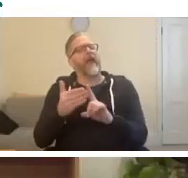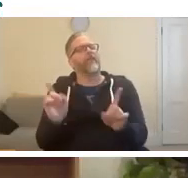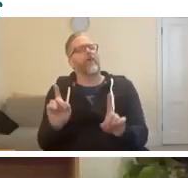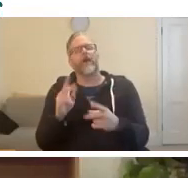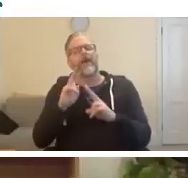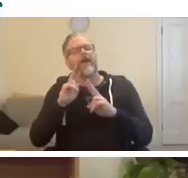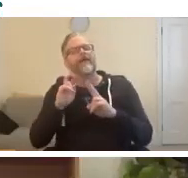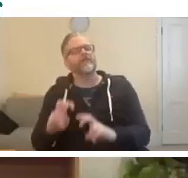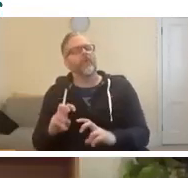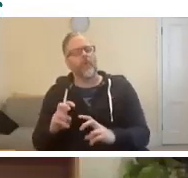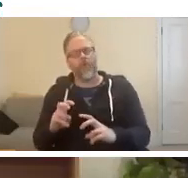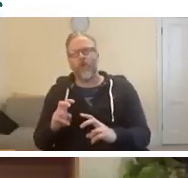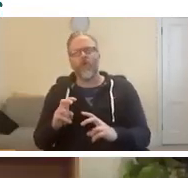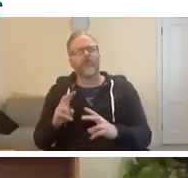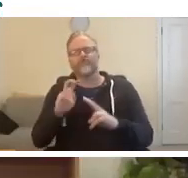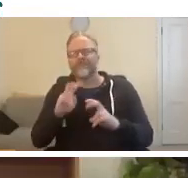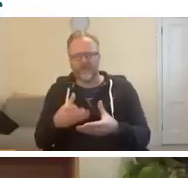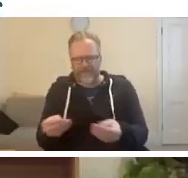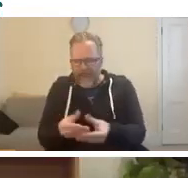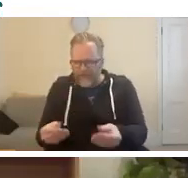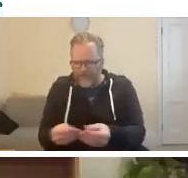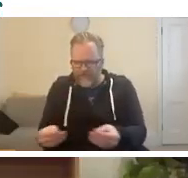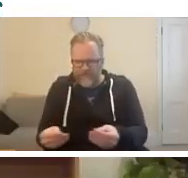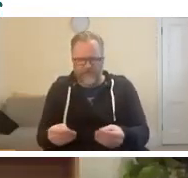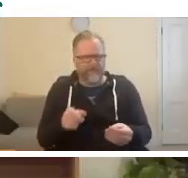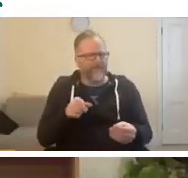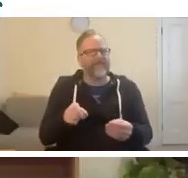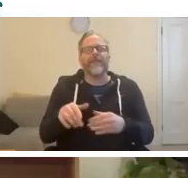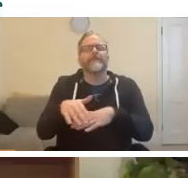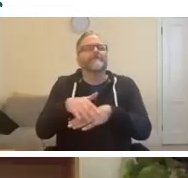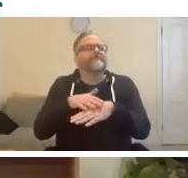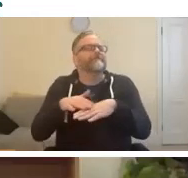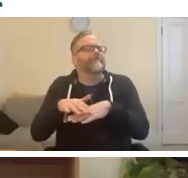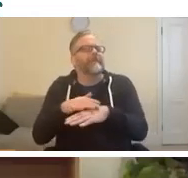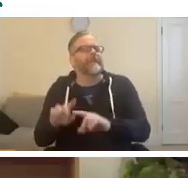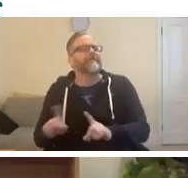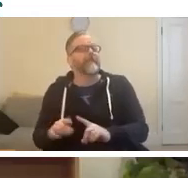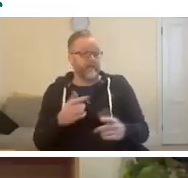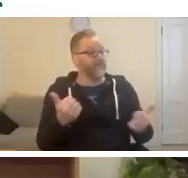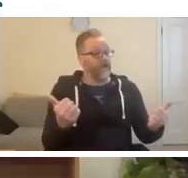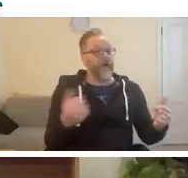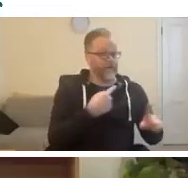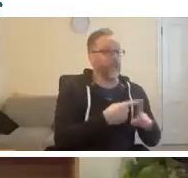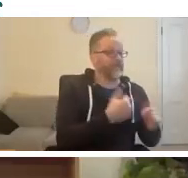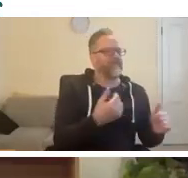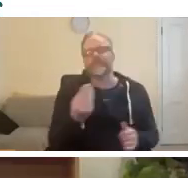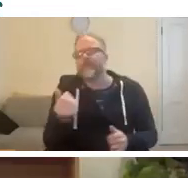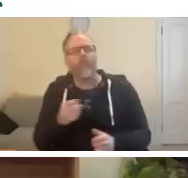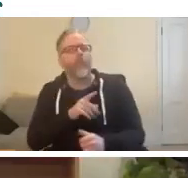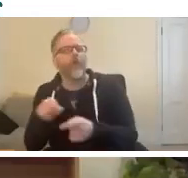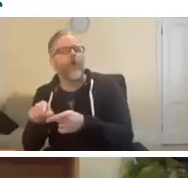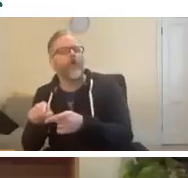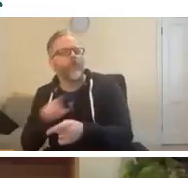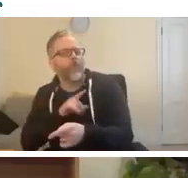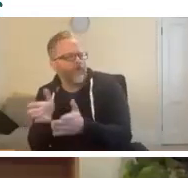explore the research gaps relating to understanding these nuances of for whom and why not. So